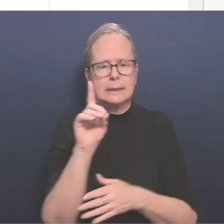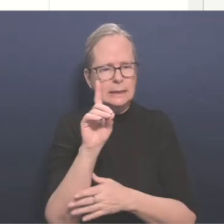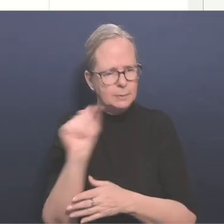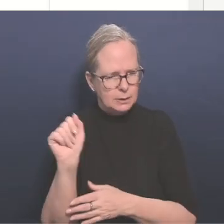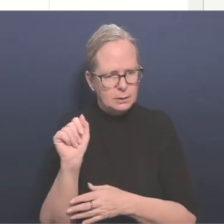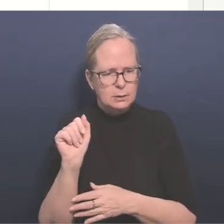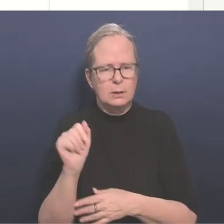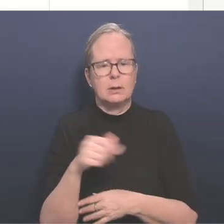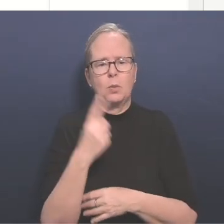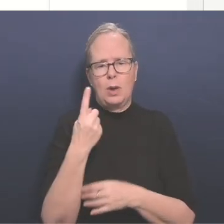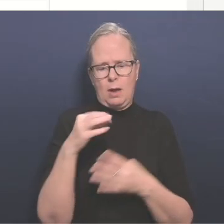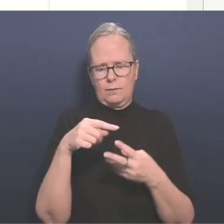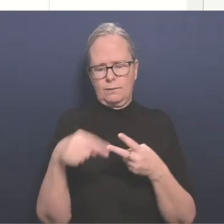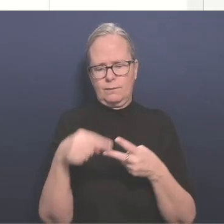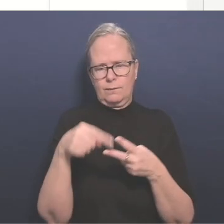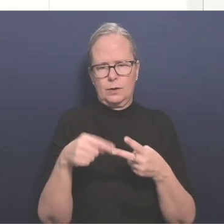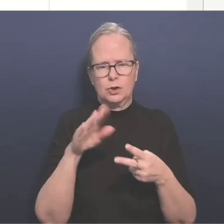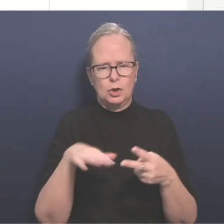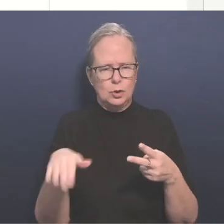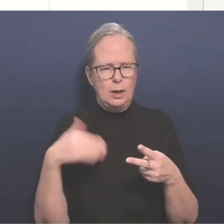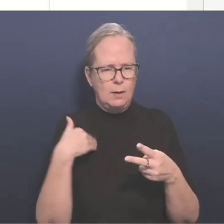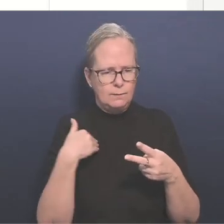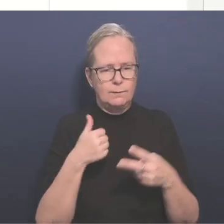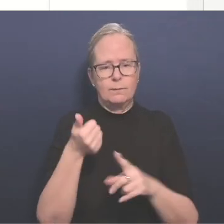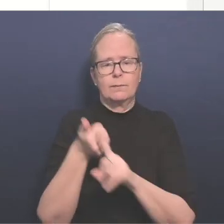Wayfinder, and